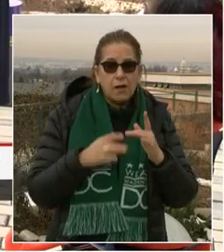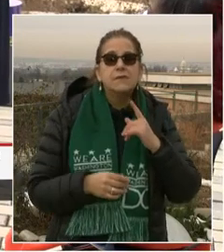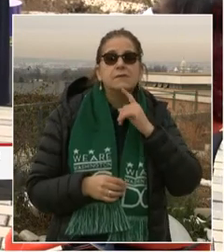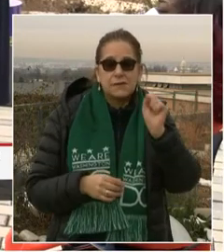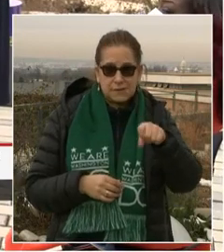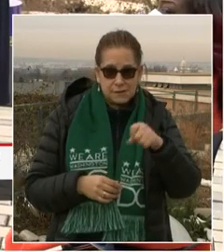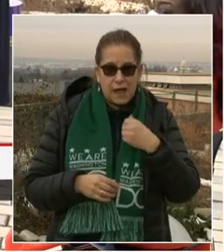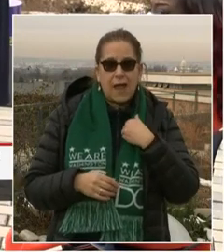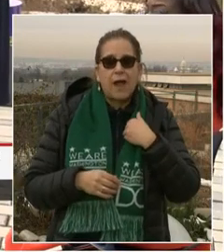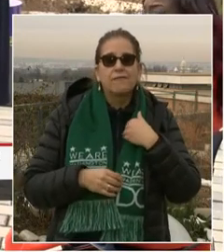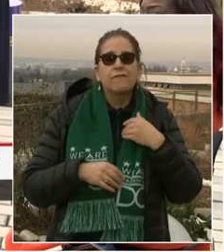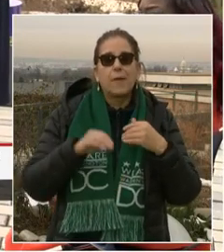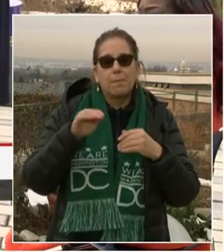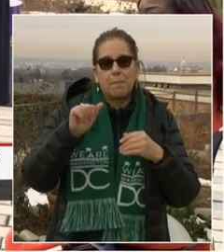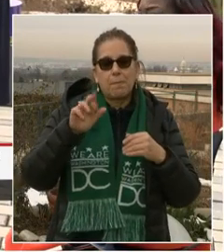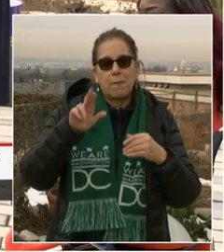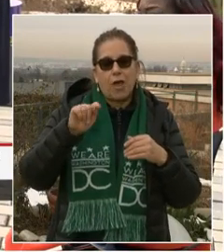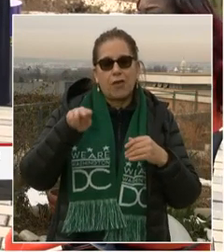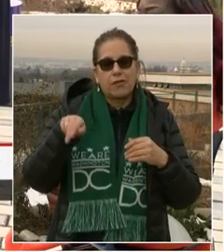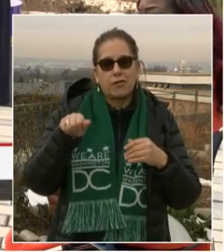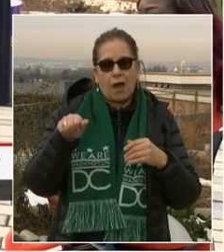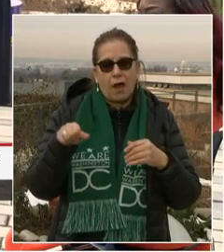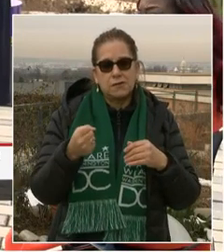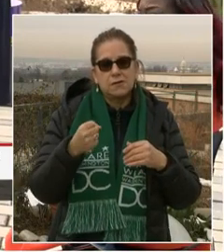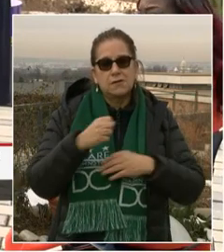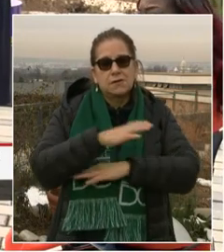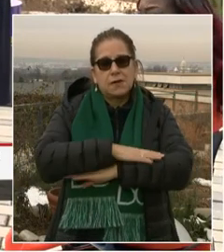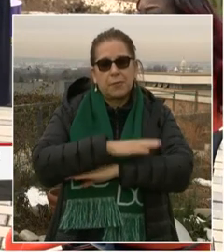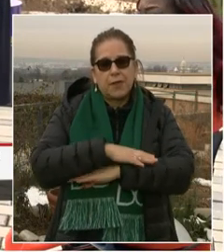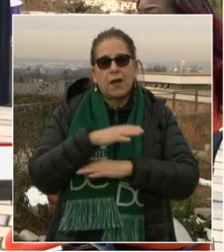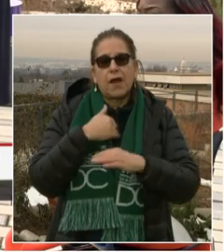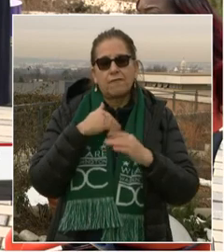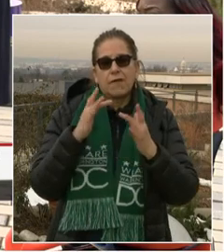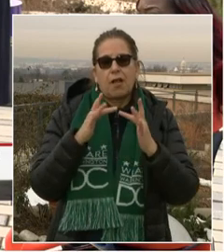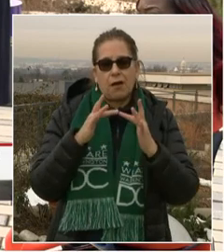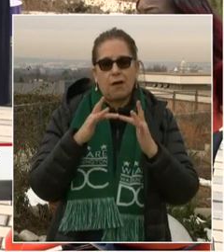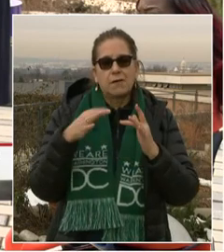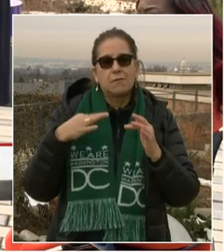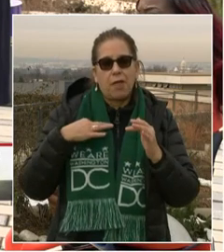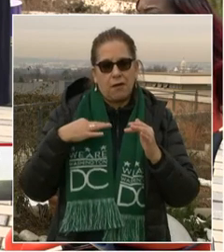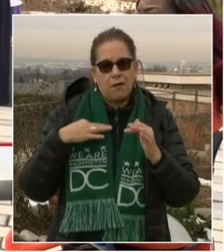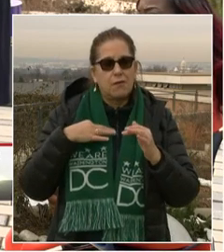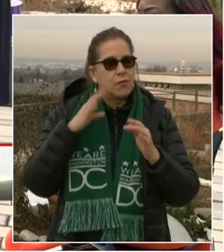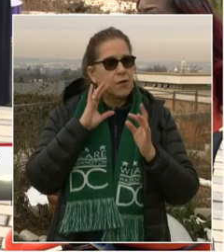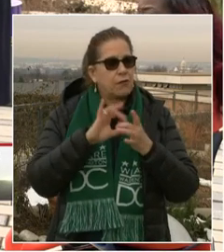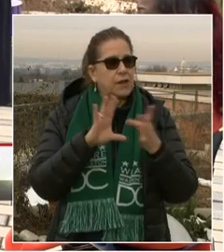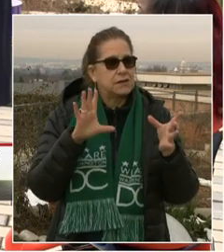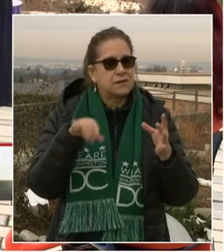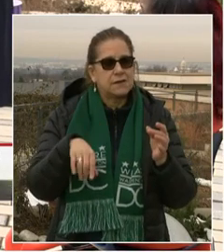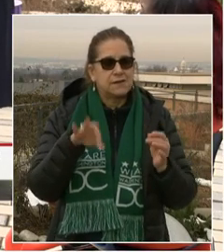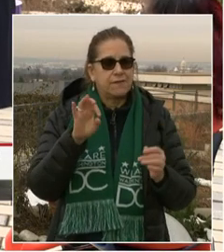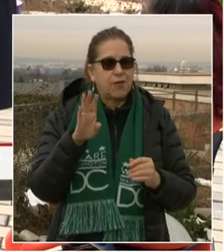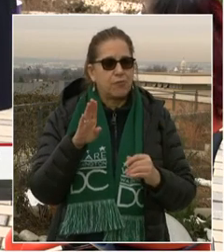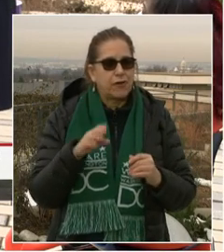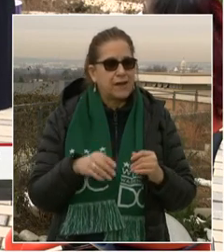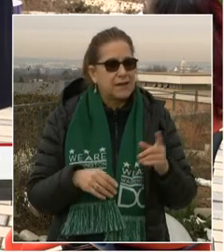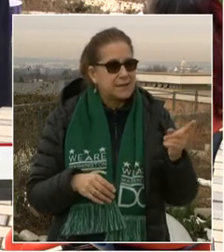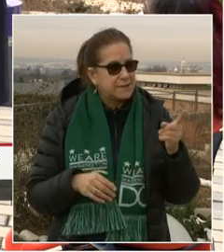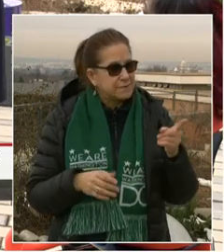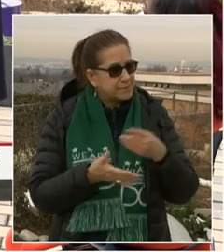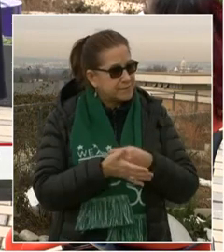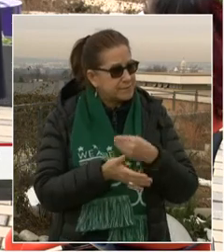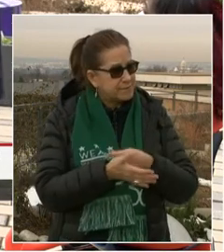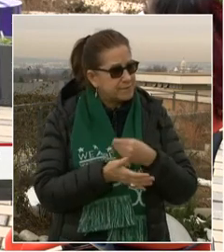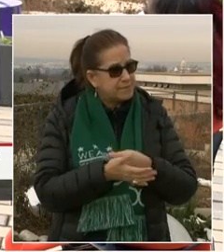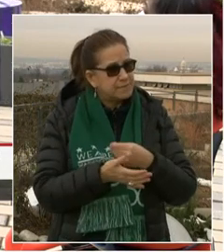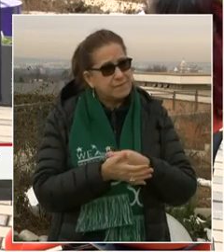year. One last question. This grant and the other grants that you've talked about that you've been handing out, is this taxable income? We do not determine